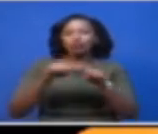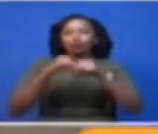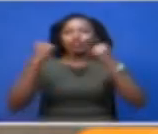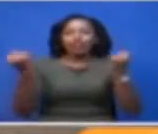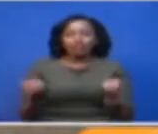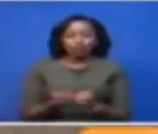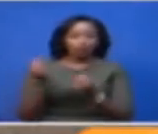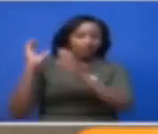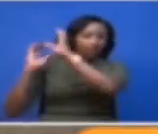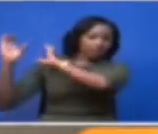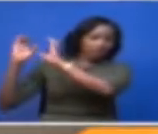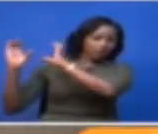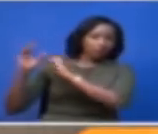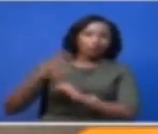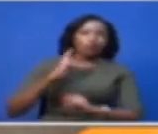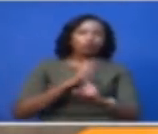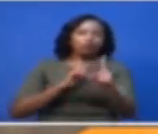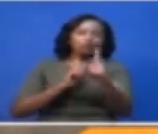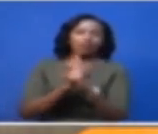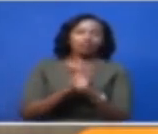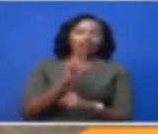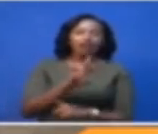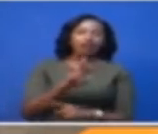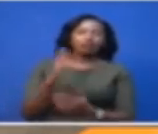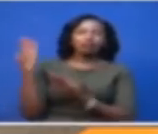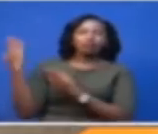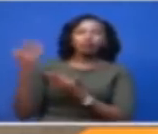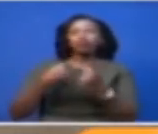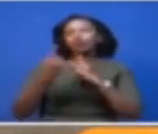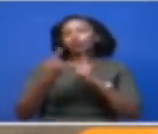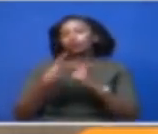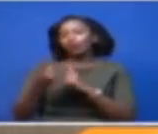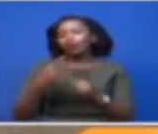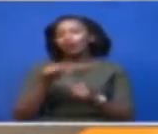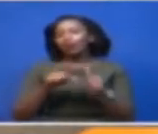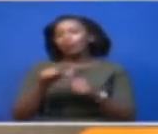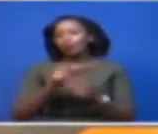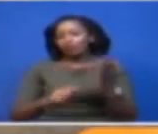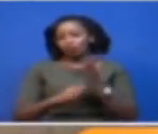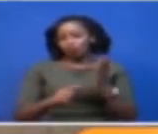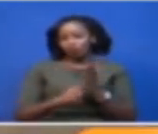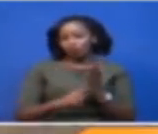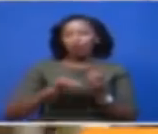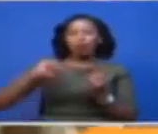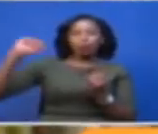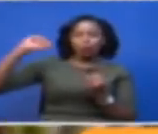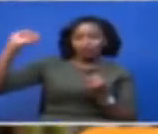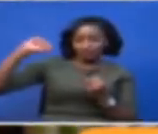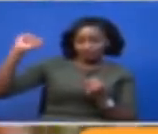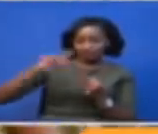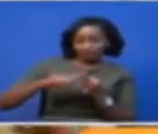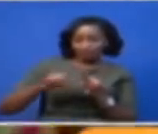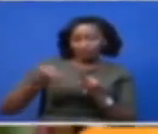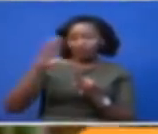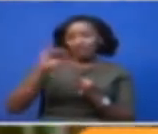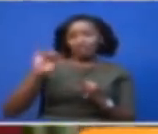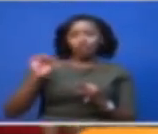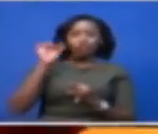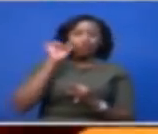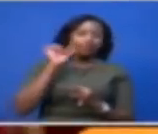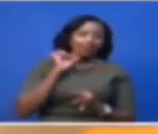culture. We caught up with Nanjira to talk technology, politics, and gender